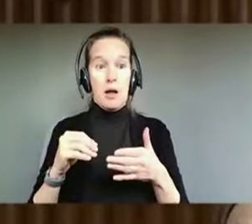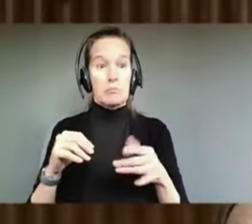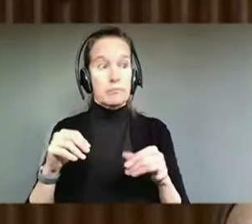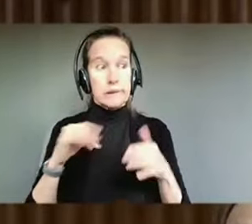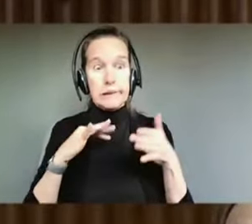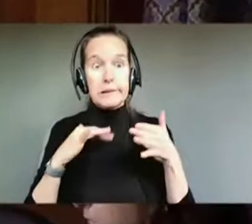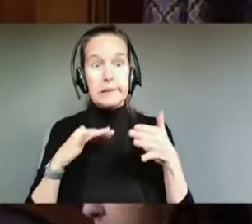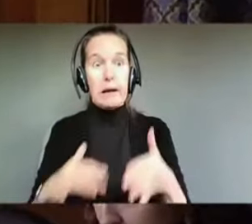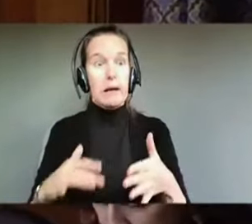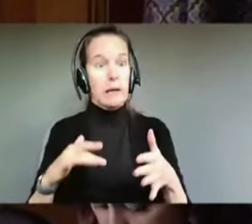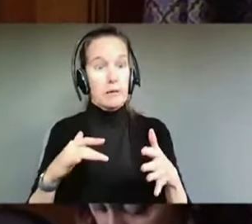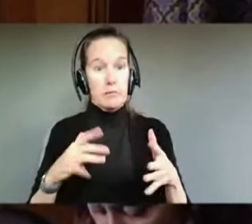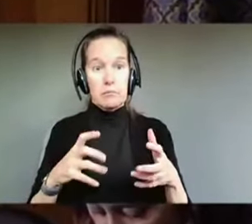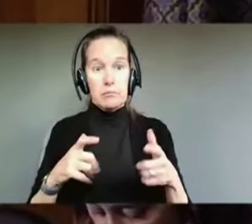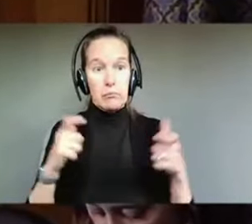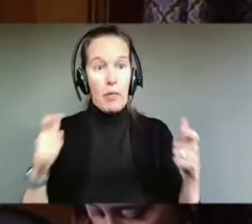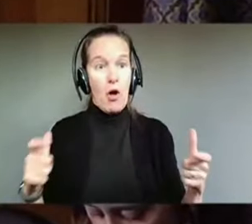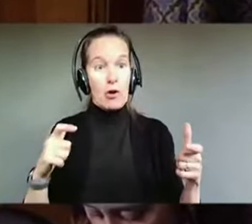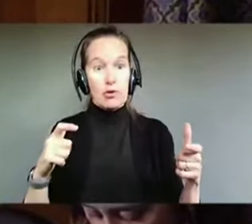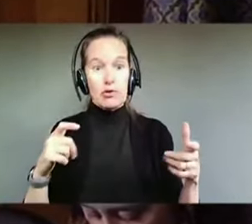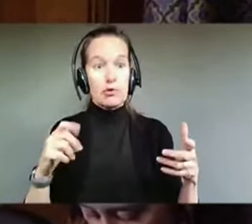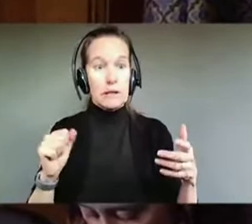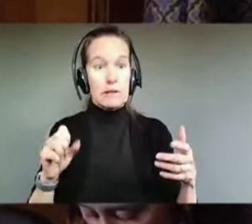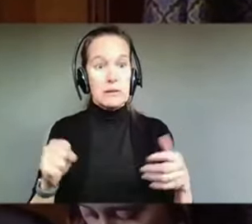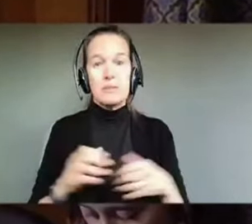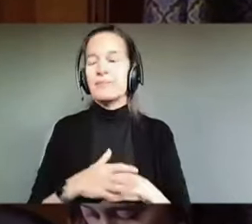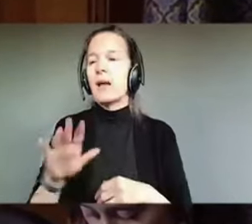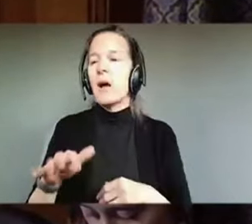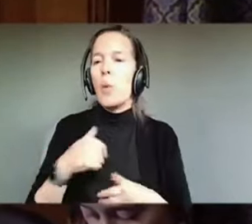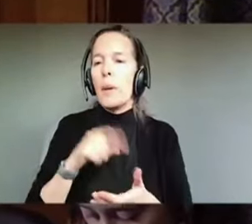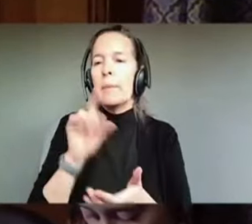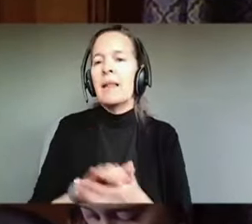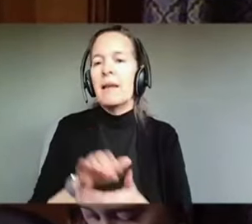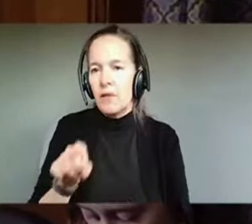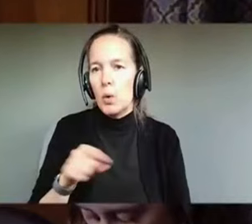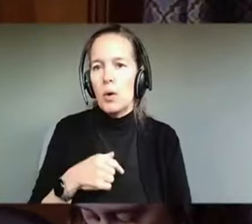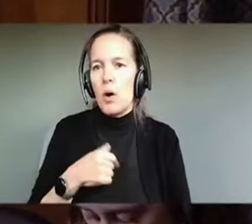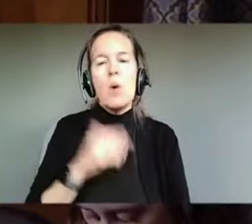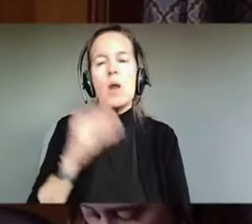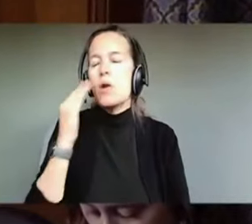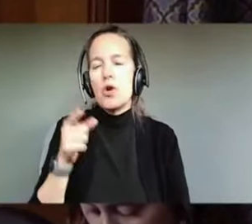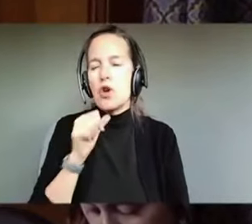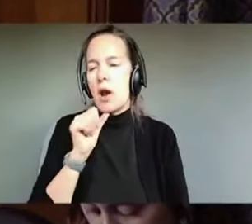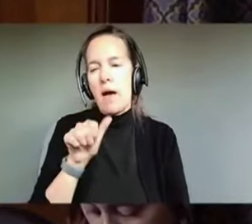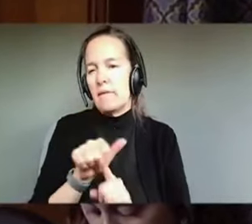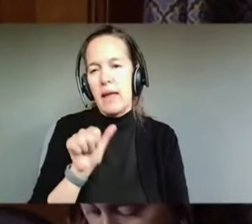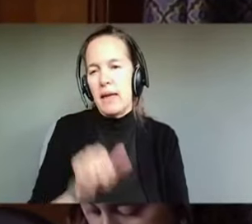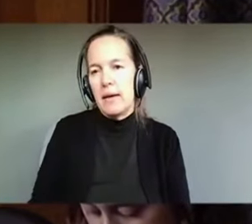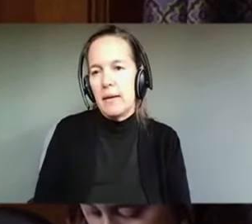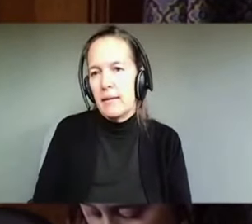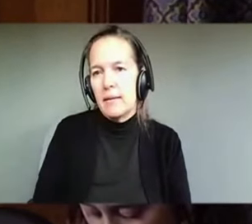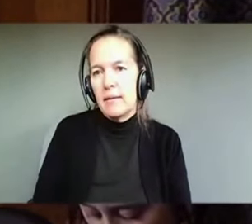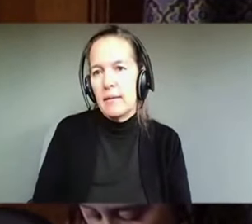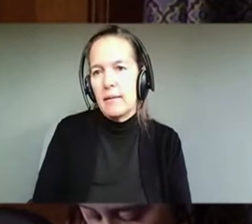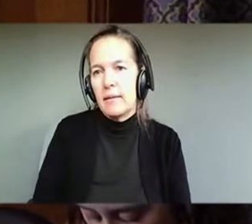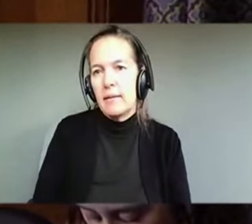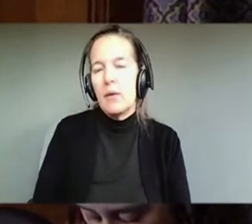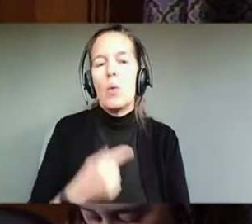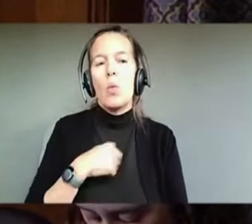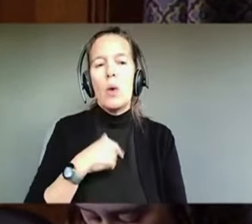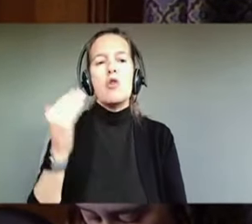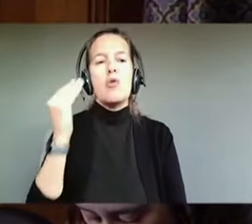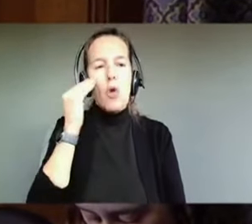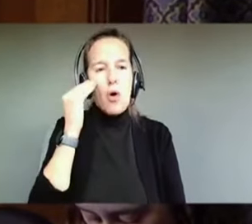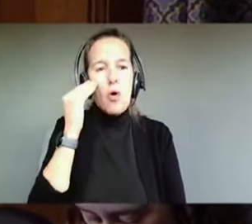we believe you. Thank you. We know you're not faking it. And we know that